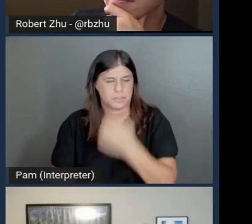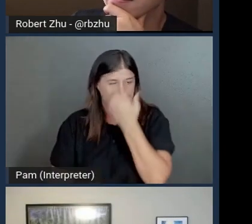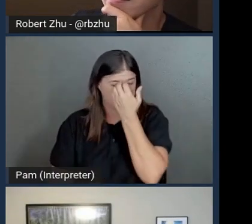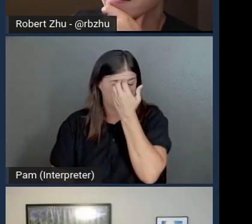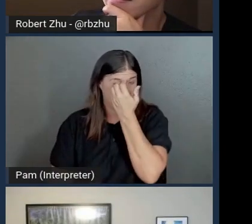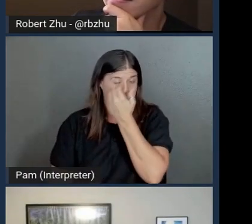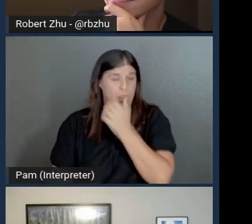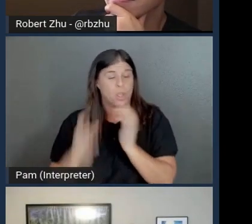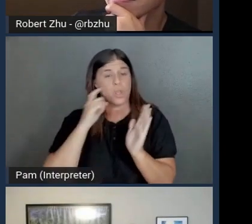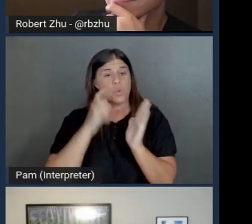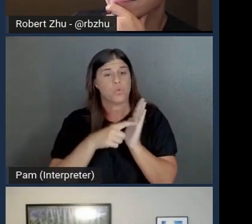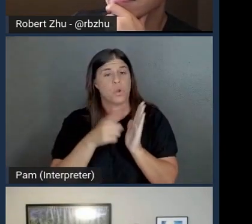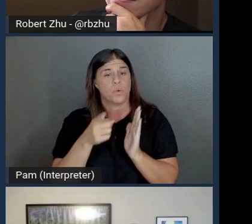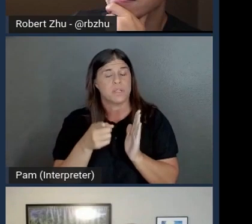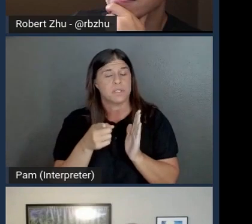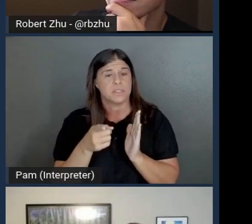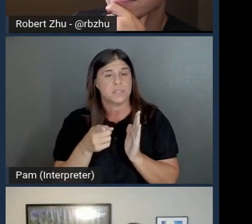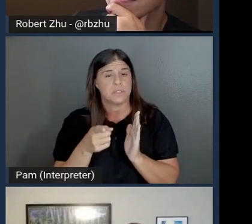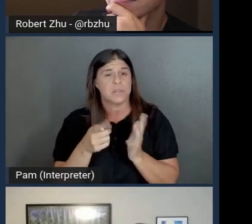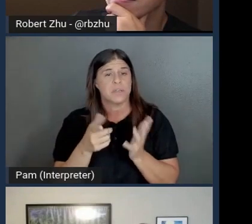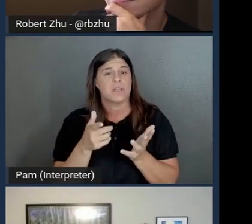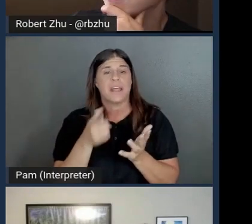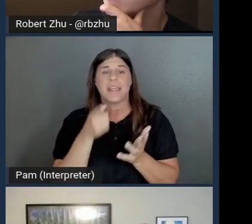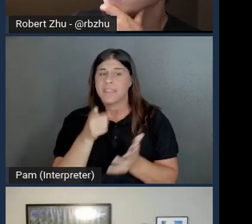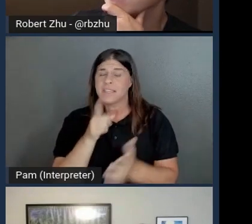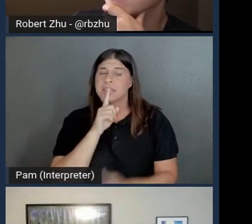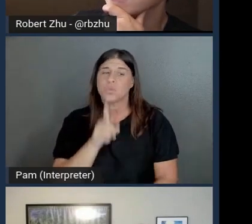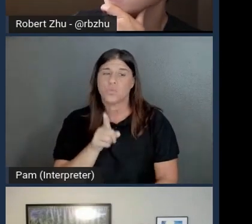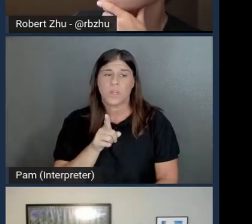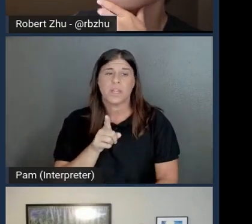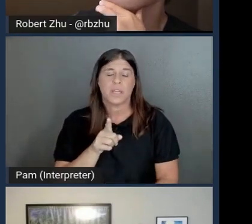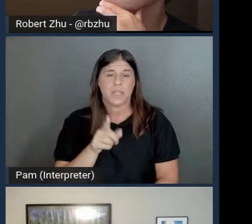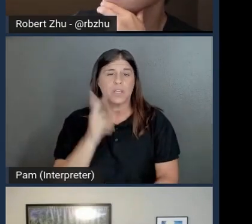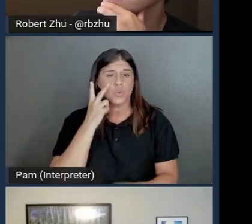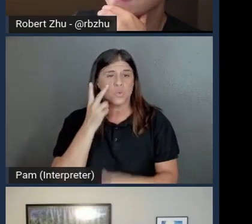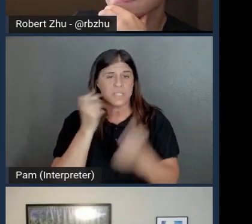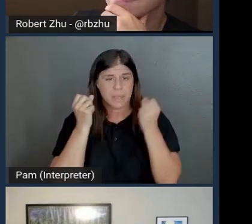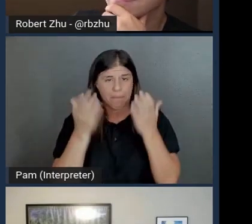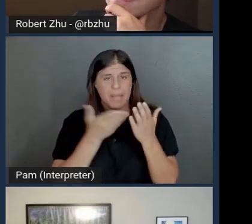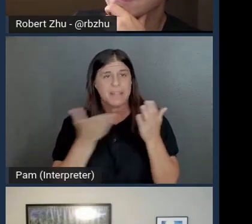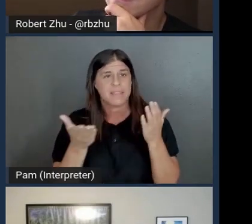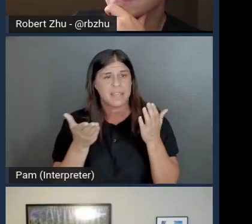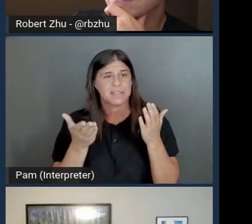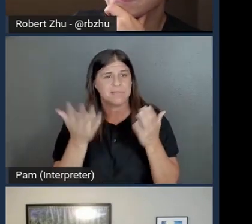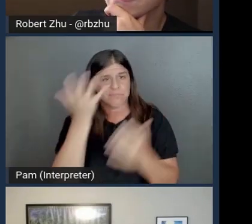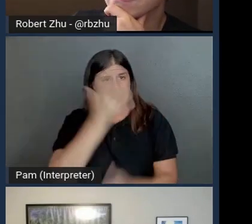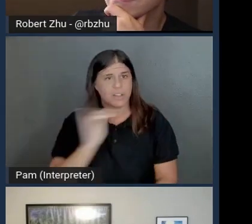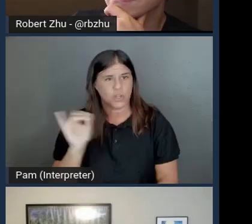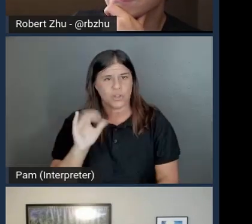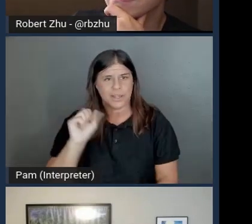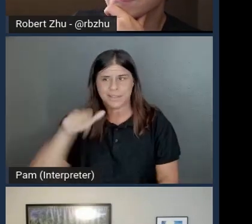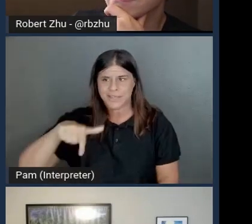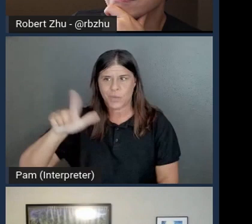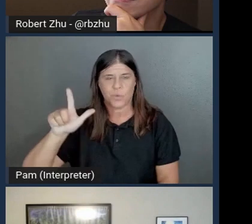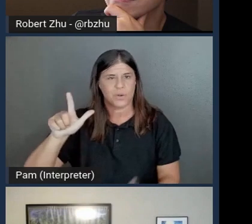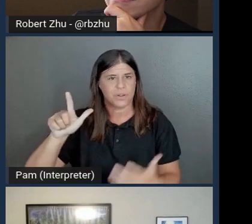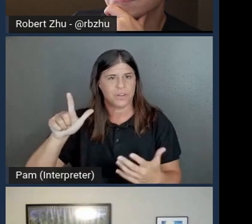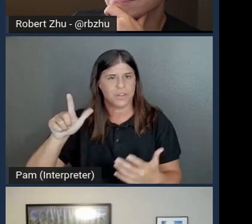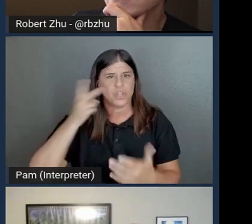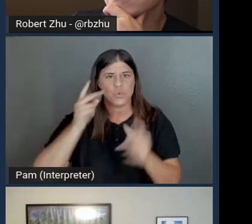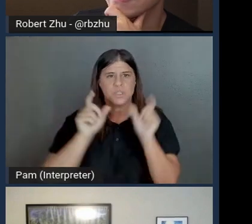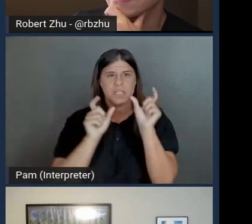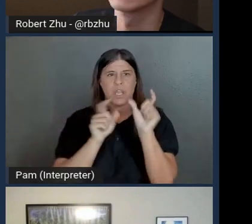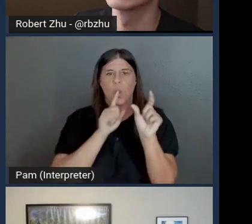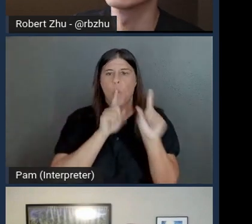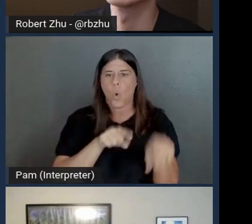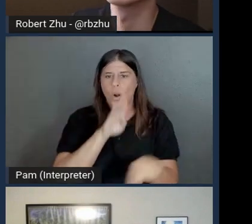see, if yet again, this is really, you start to see a lot of things that are kind of look like SQL. You see order bys, you see